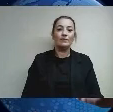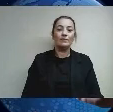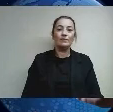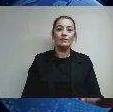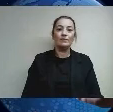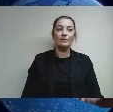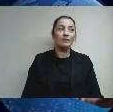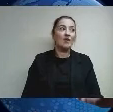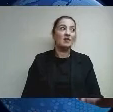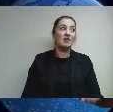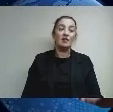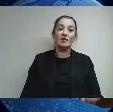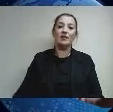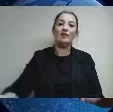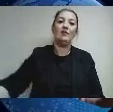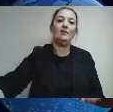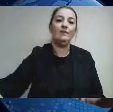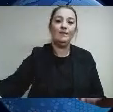should be